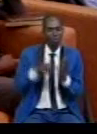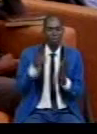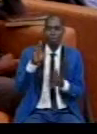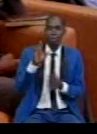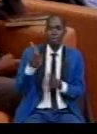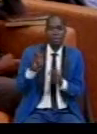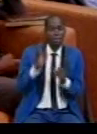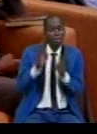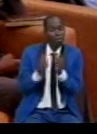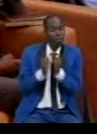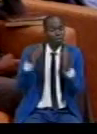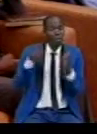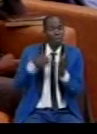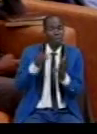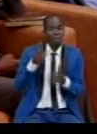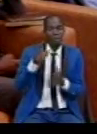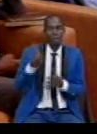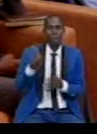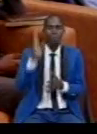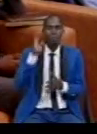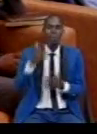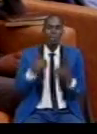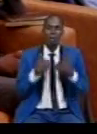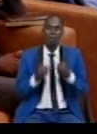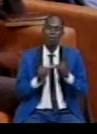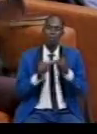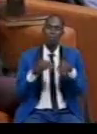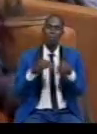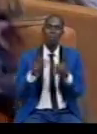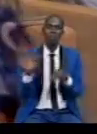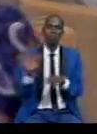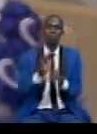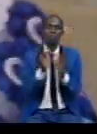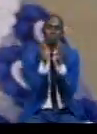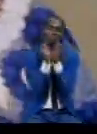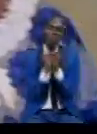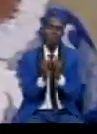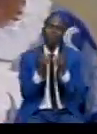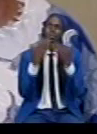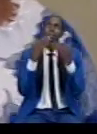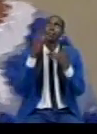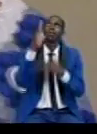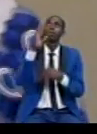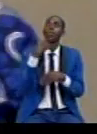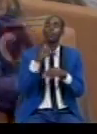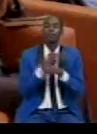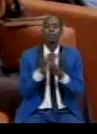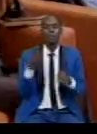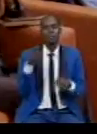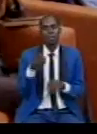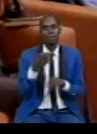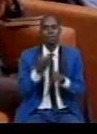bondage. But glory be to God who delivered me through GCK. Praise the